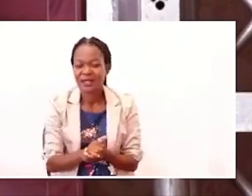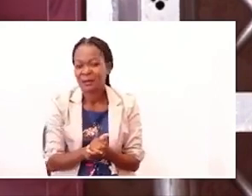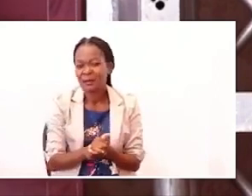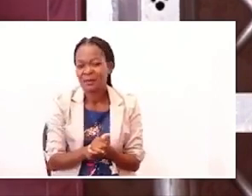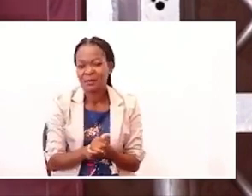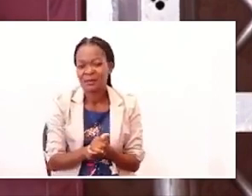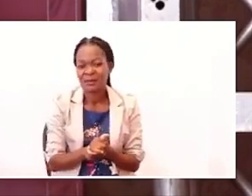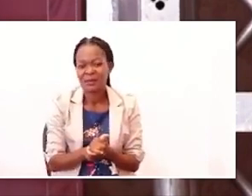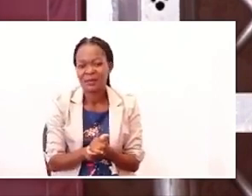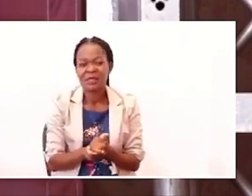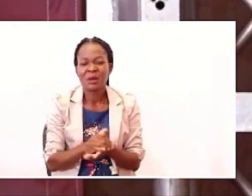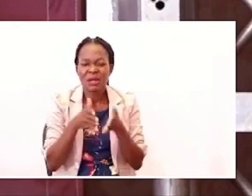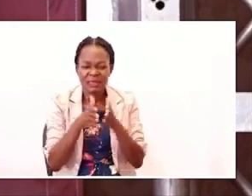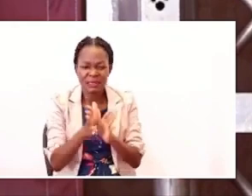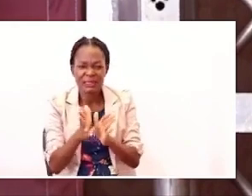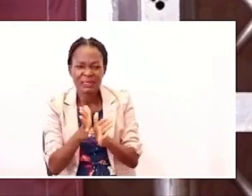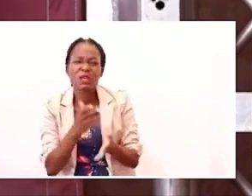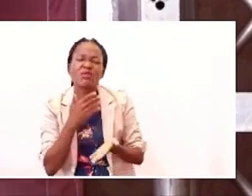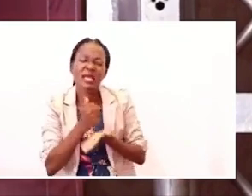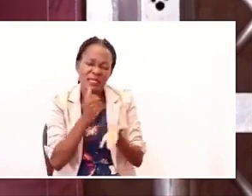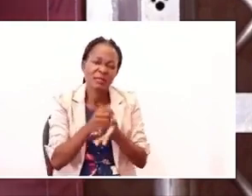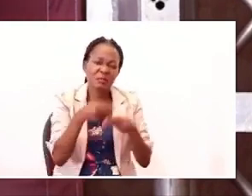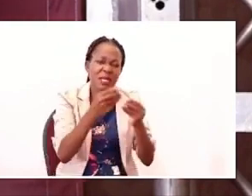excessive aversion to public debt,